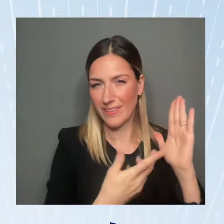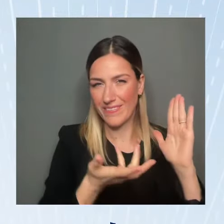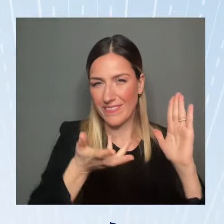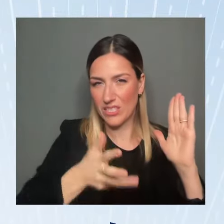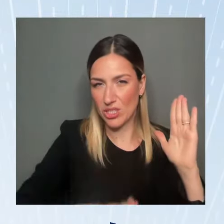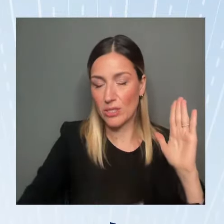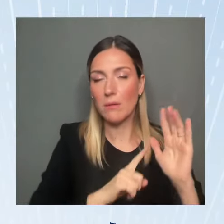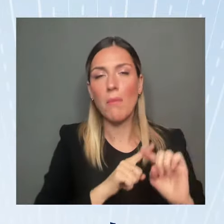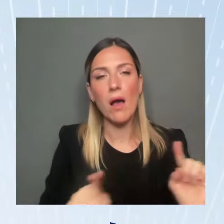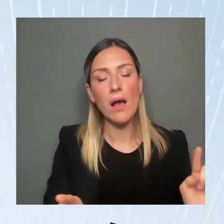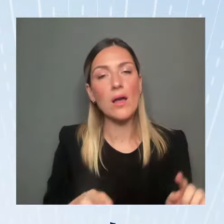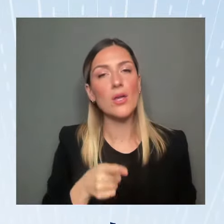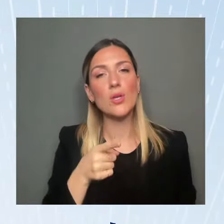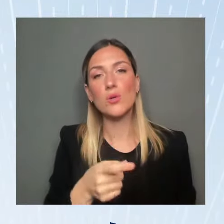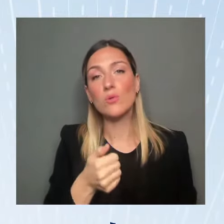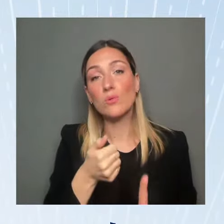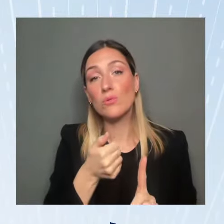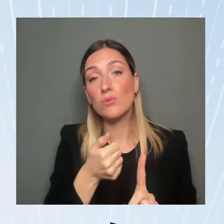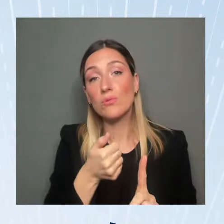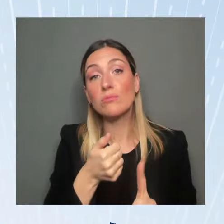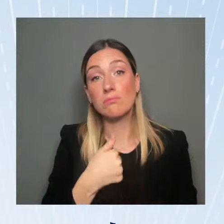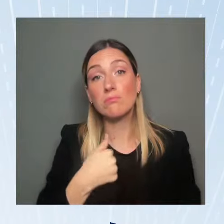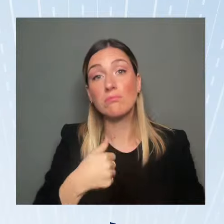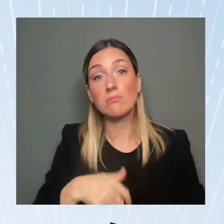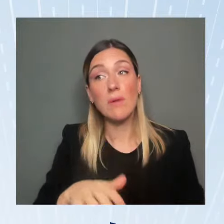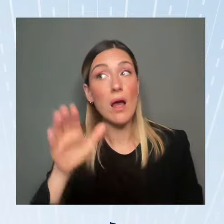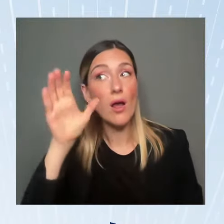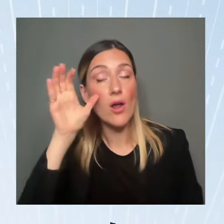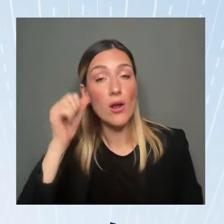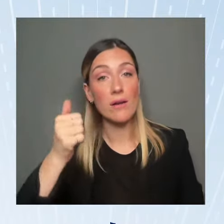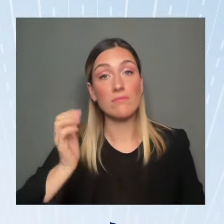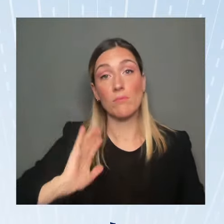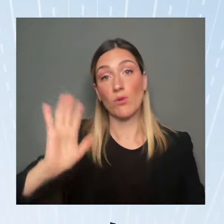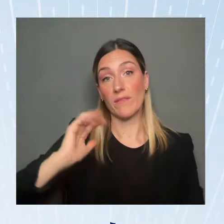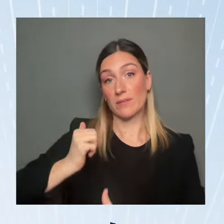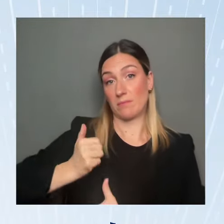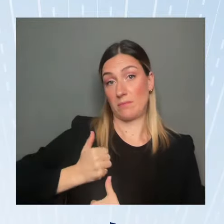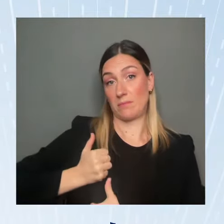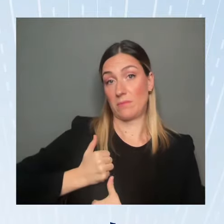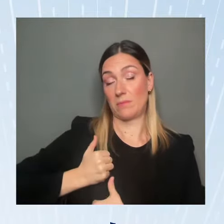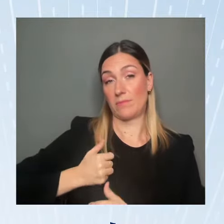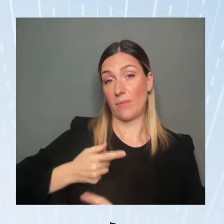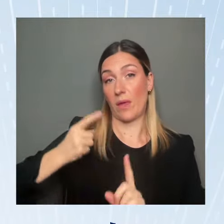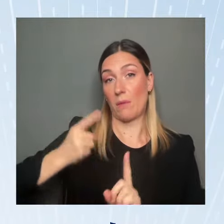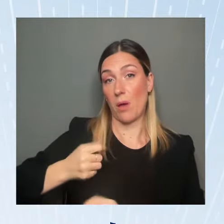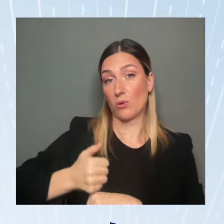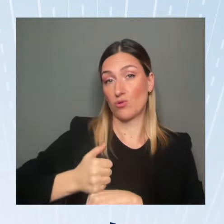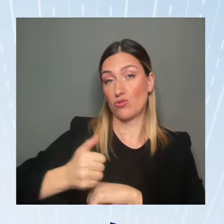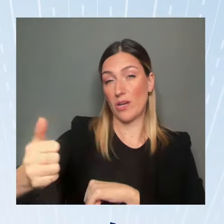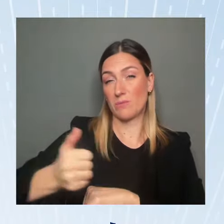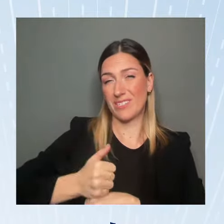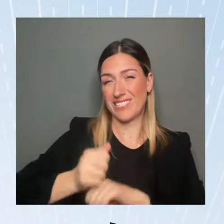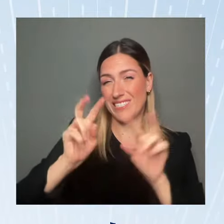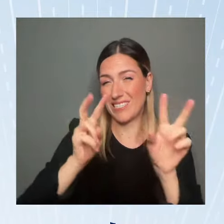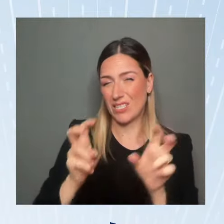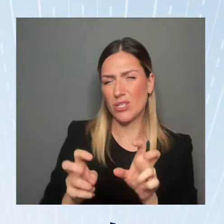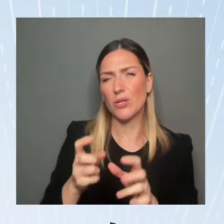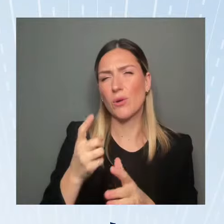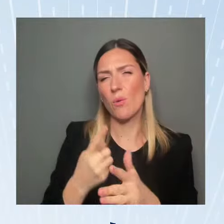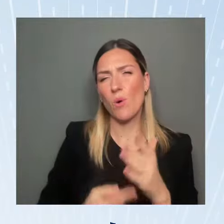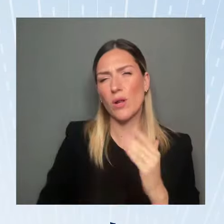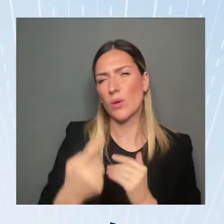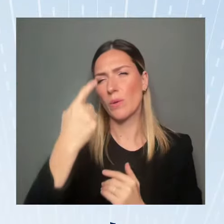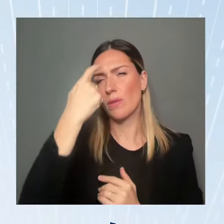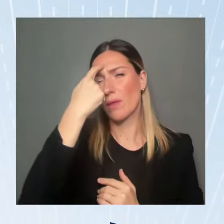but as someone who has heard from veterans around the country about transportation issues, what are your thoughts about today's